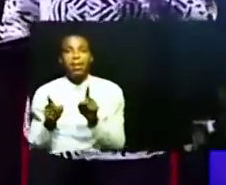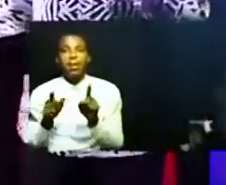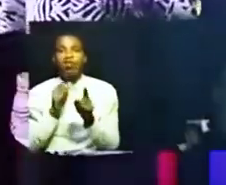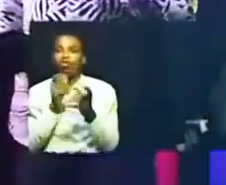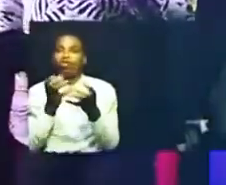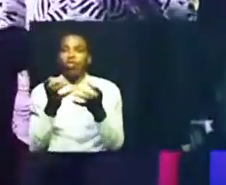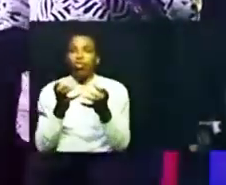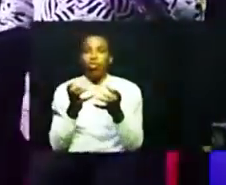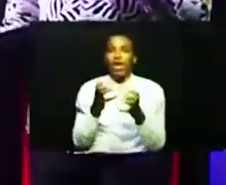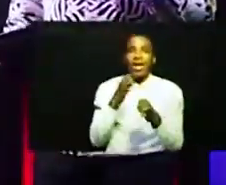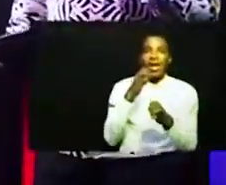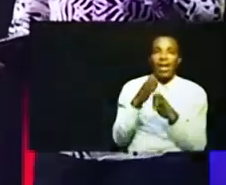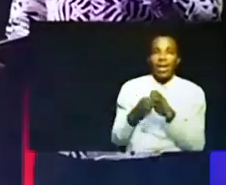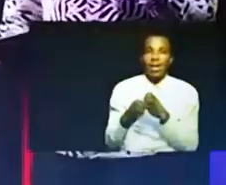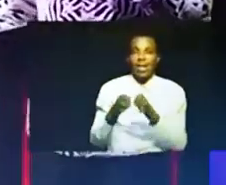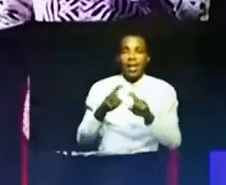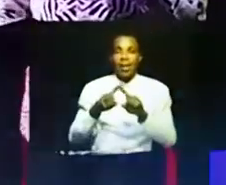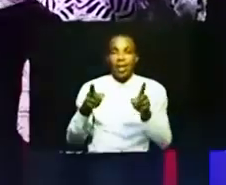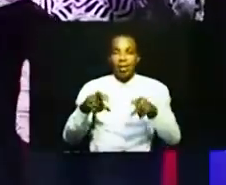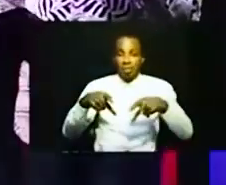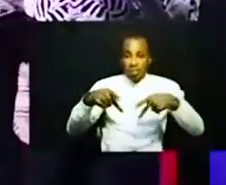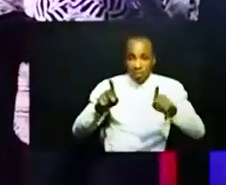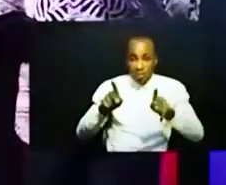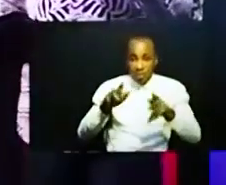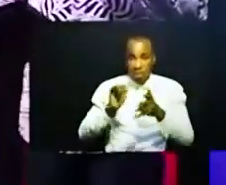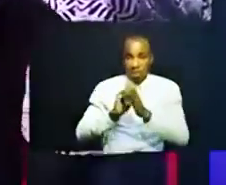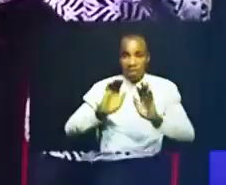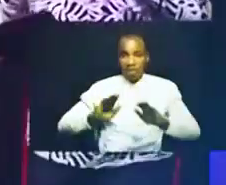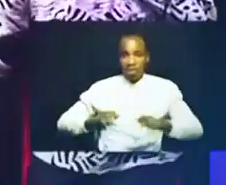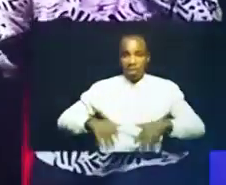without giving you the opportunity to give your life to Jesus,